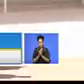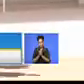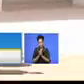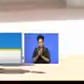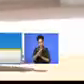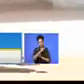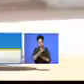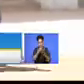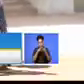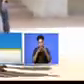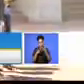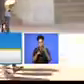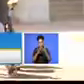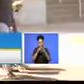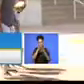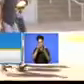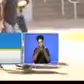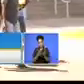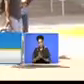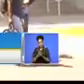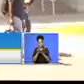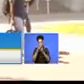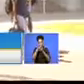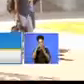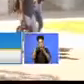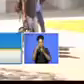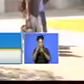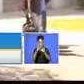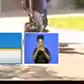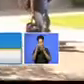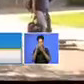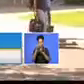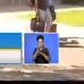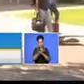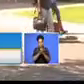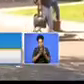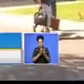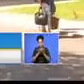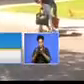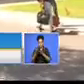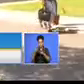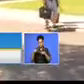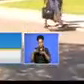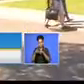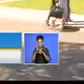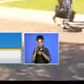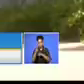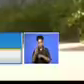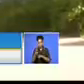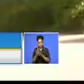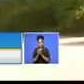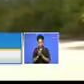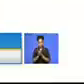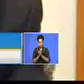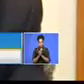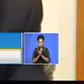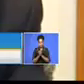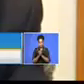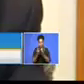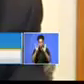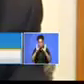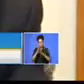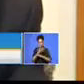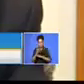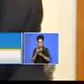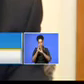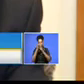Smith outlines how this will help students from the Family Islands who plan to attend the university. The wonderful thing about it for